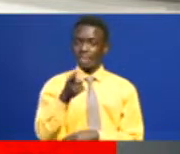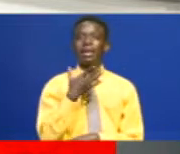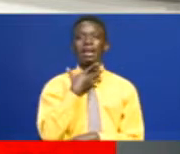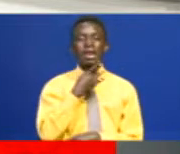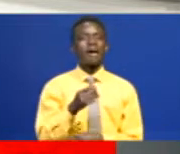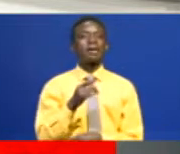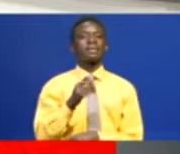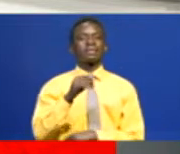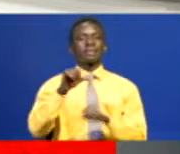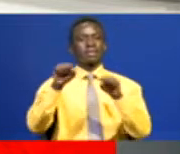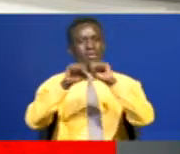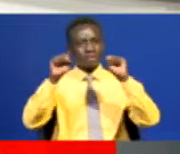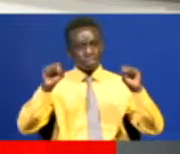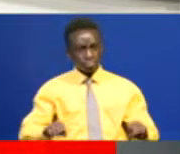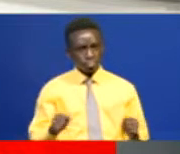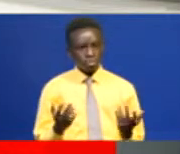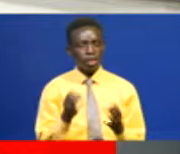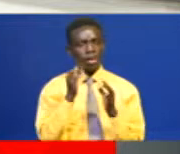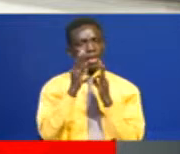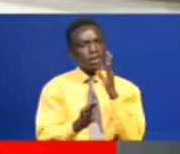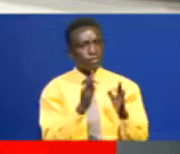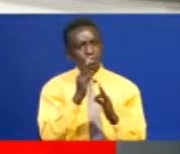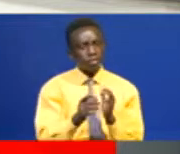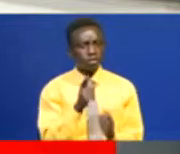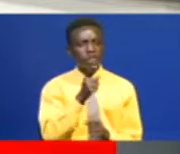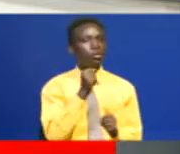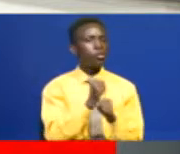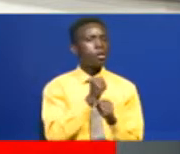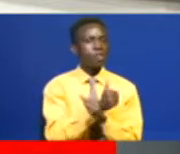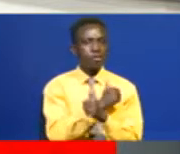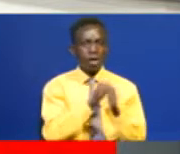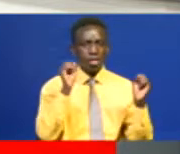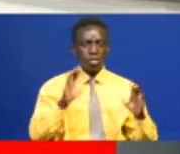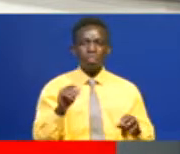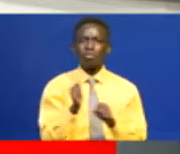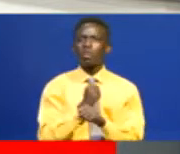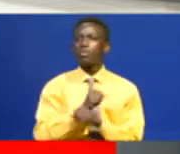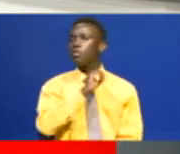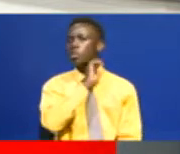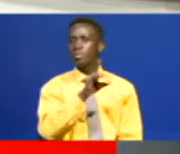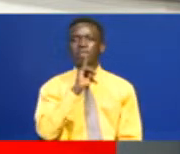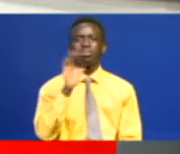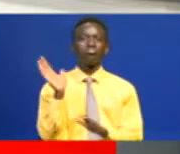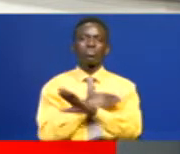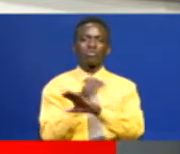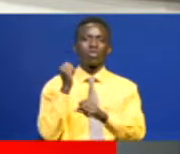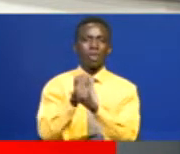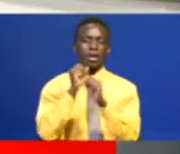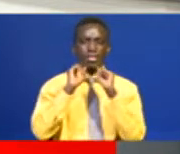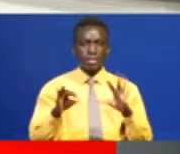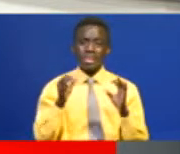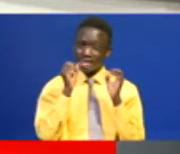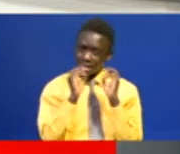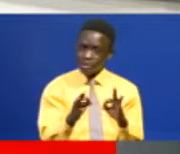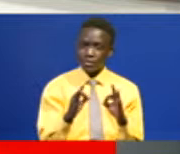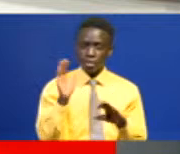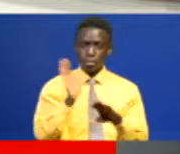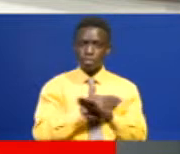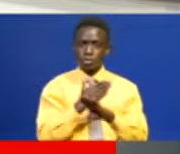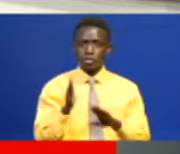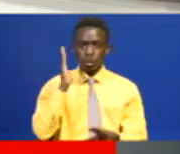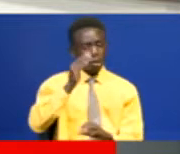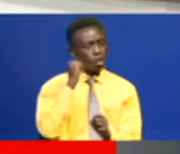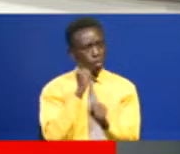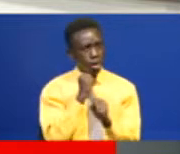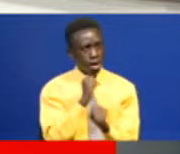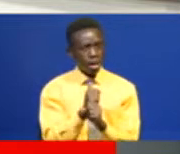seamlessly, you can't blame one stream and say music is not working. No, if music is going to work, the musicians